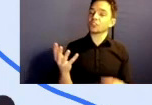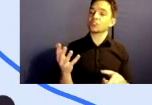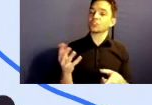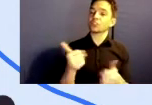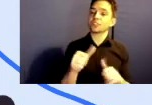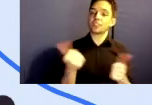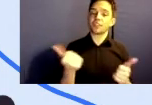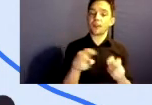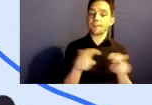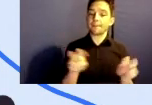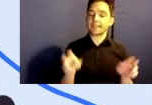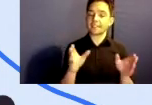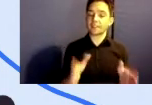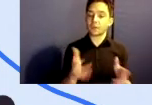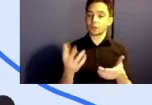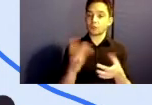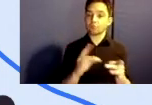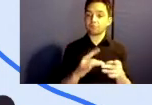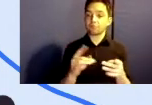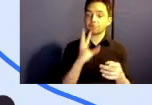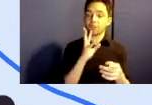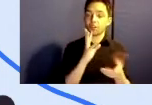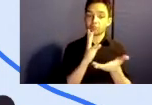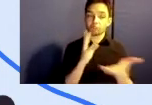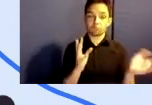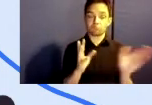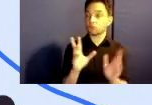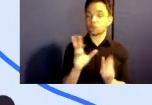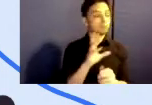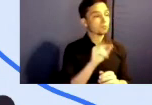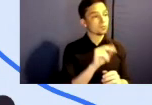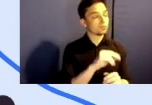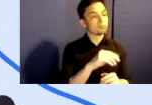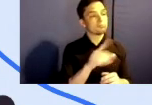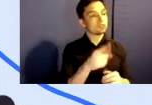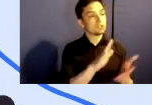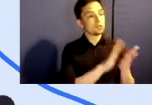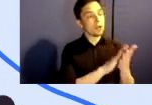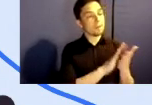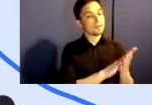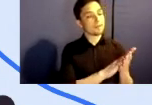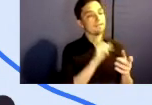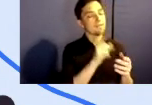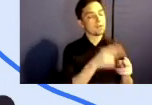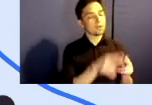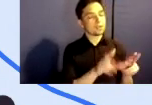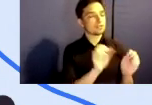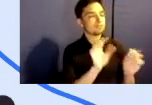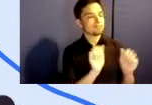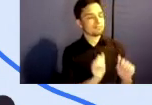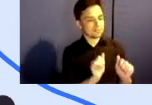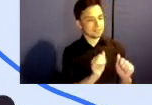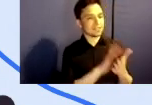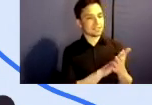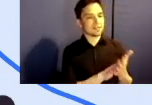other panelists like to come in on that question? No, maybe just to complement very quickly on what Hoda